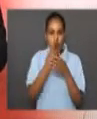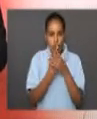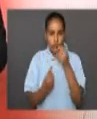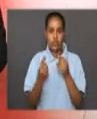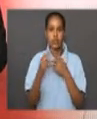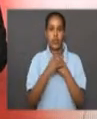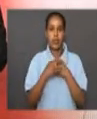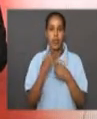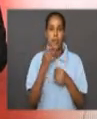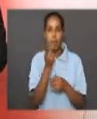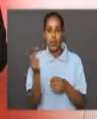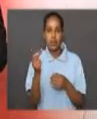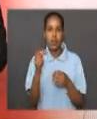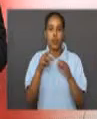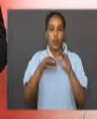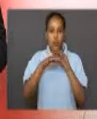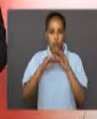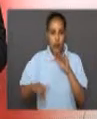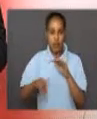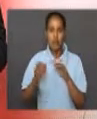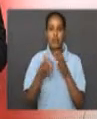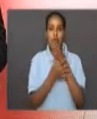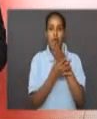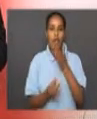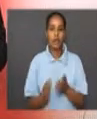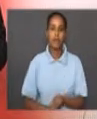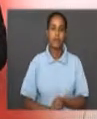the mineral particles are wet by the oil.